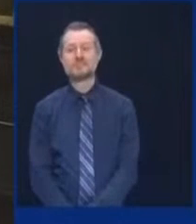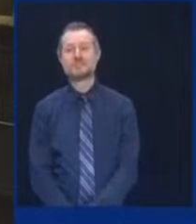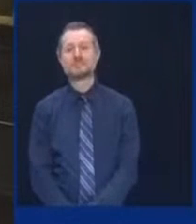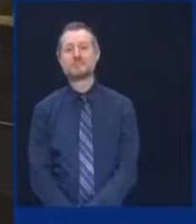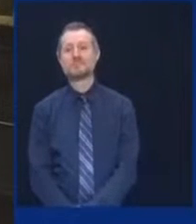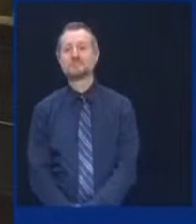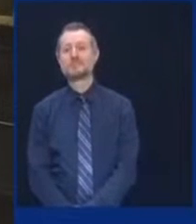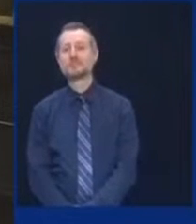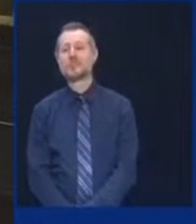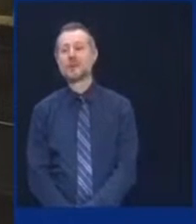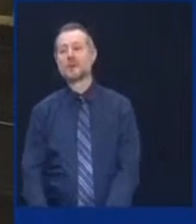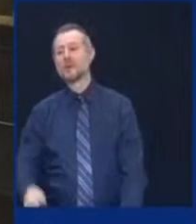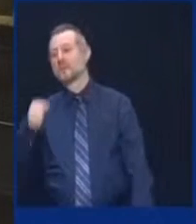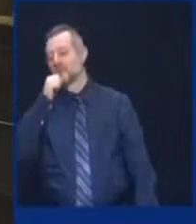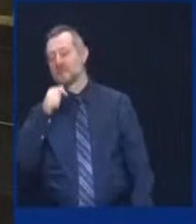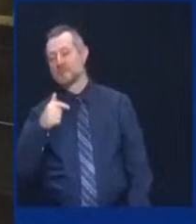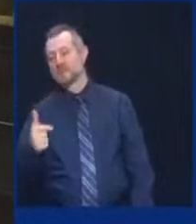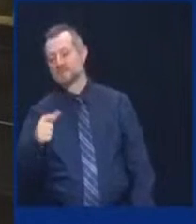Operator, next question.